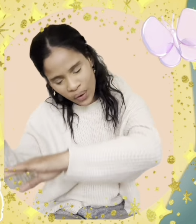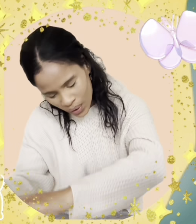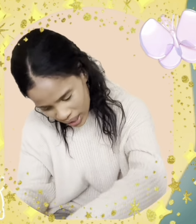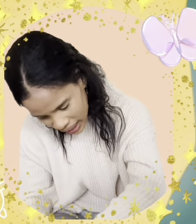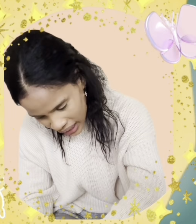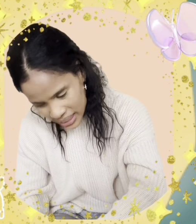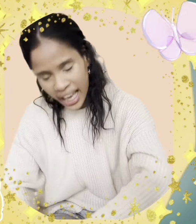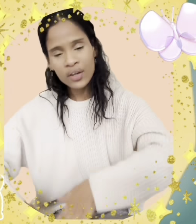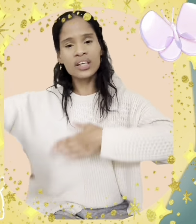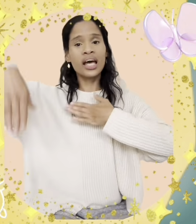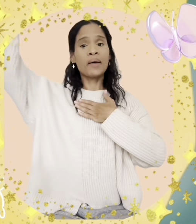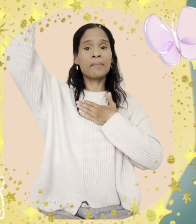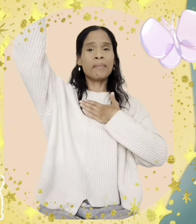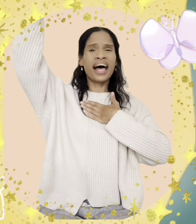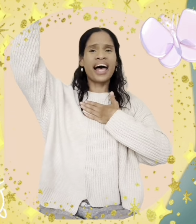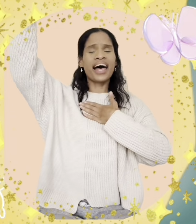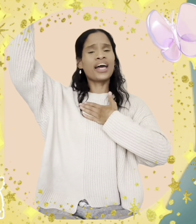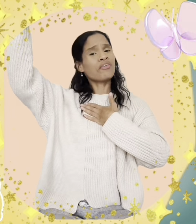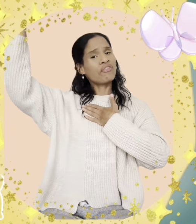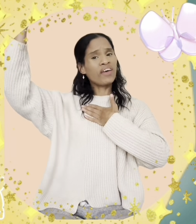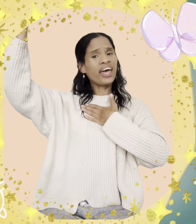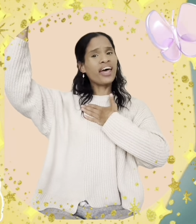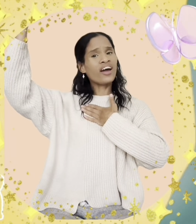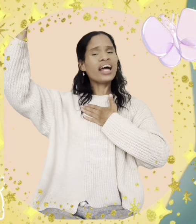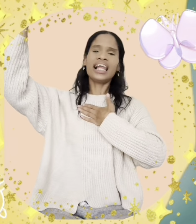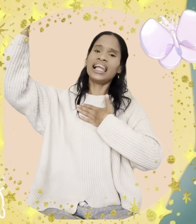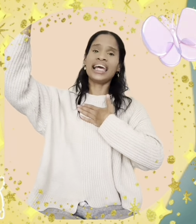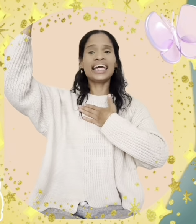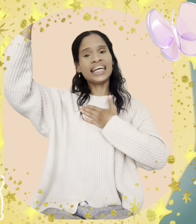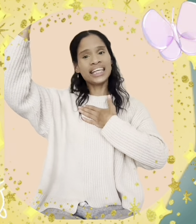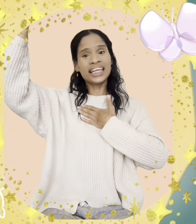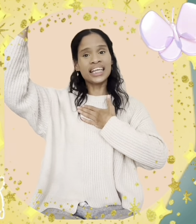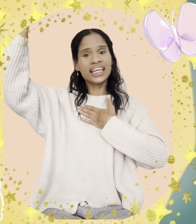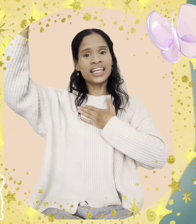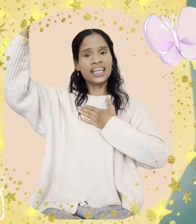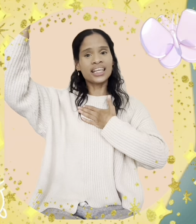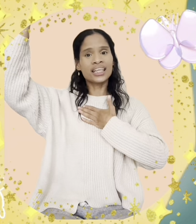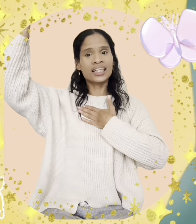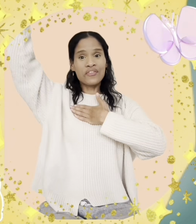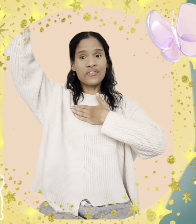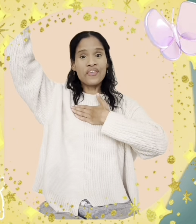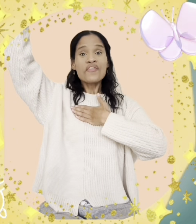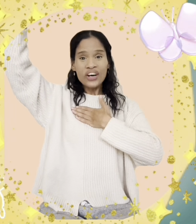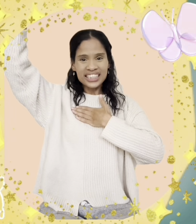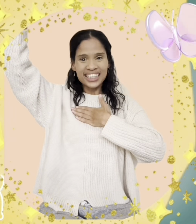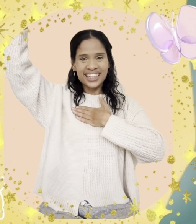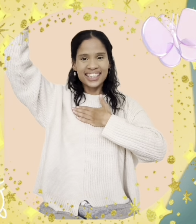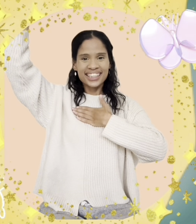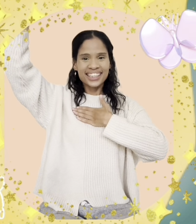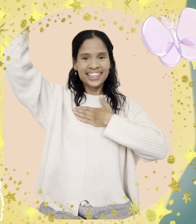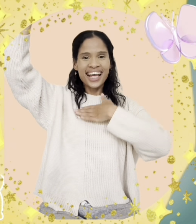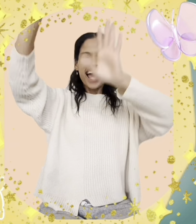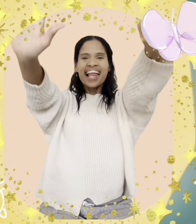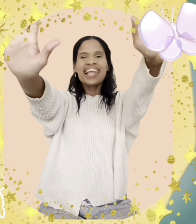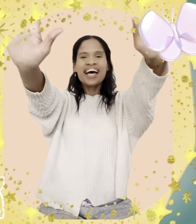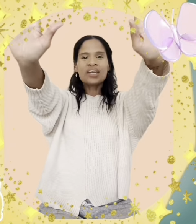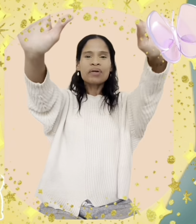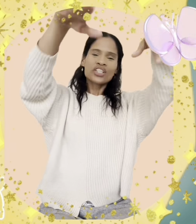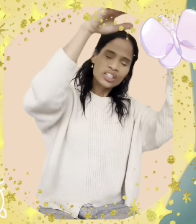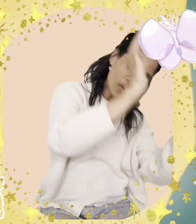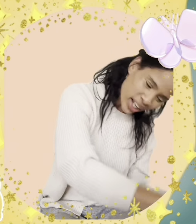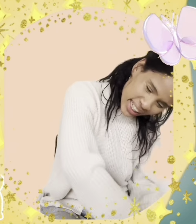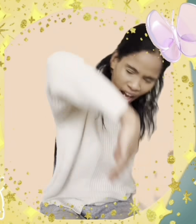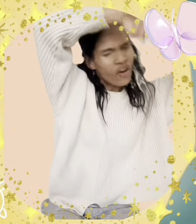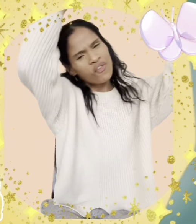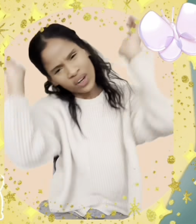is falling down, my fair lady. Foster. London